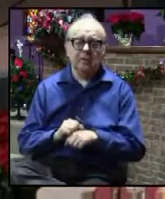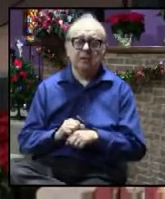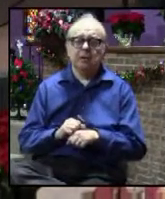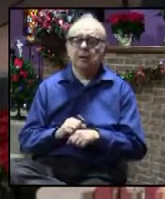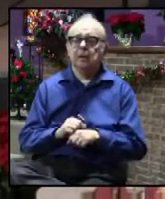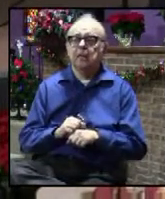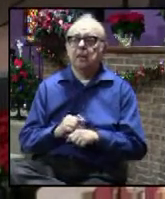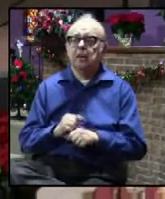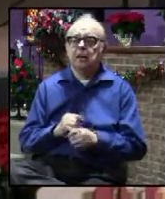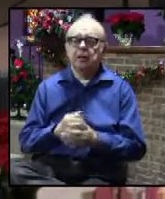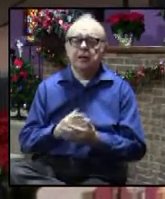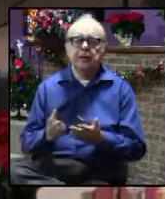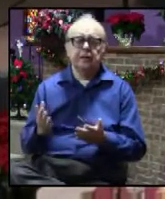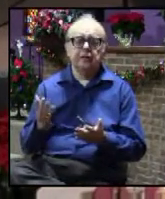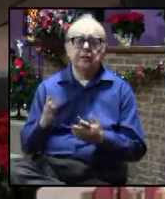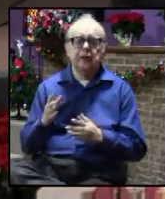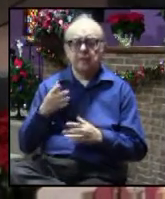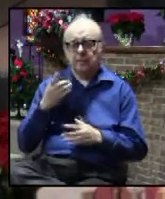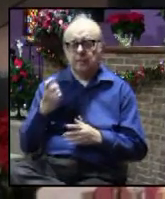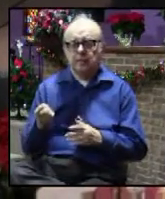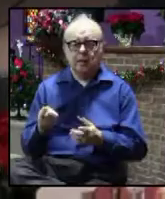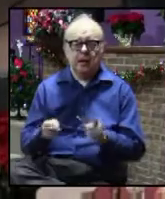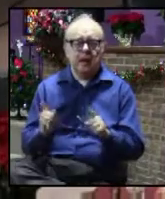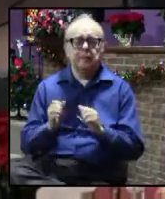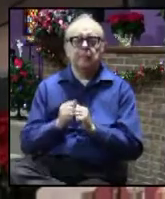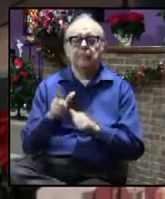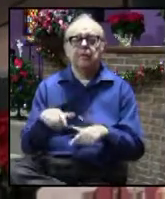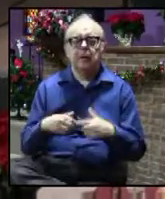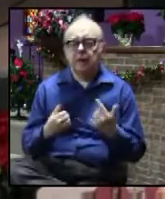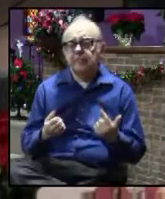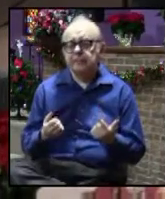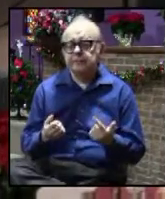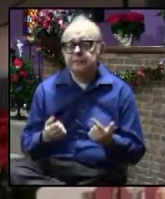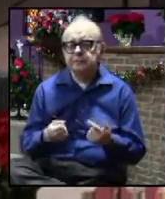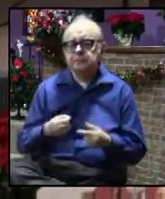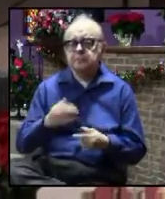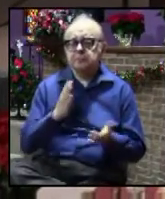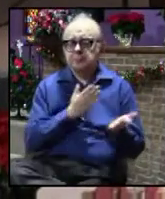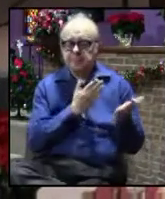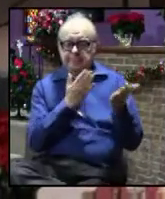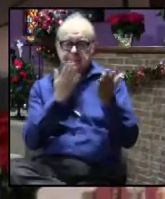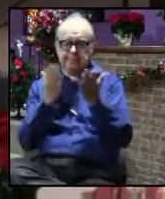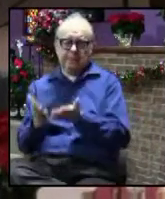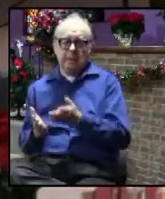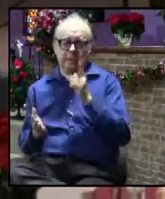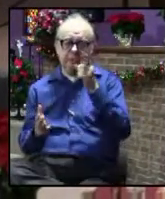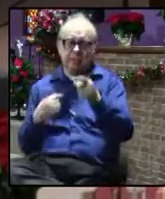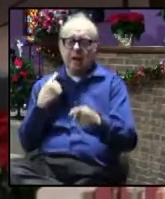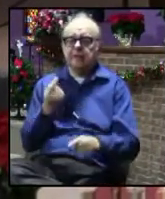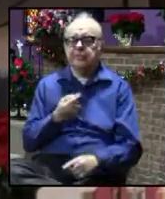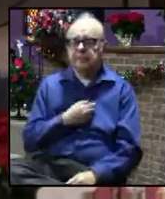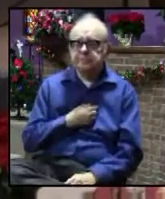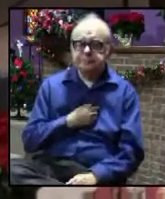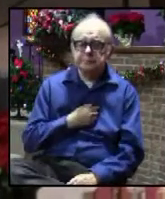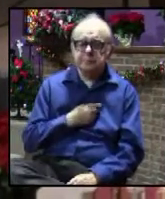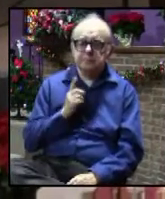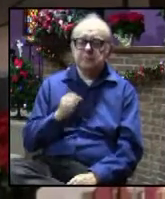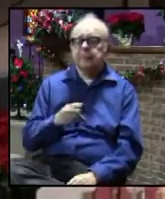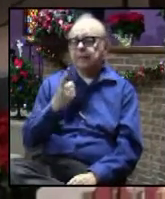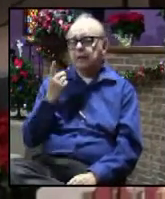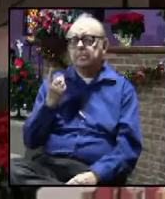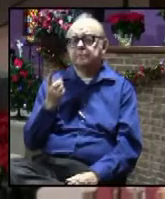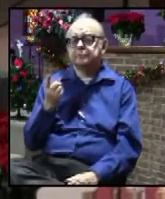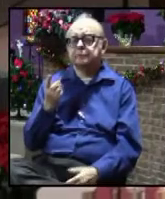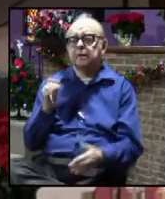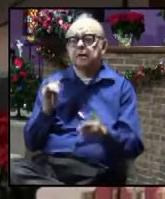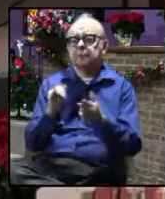that you never dreamed would ever happen in your life, God brings them to us. And we need to